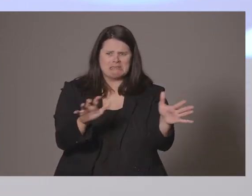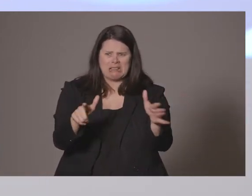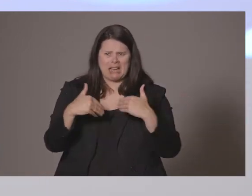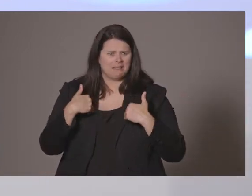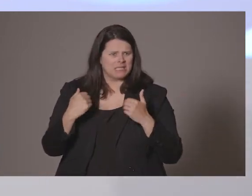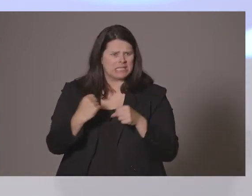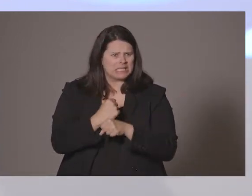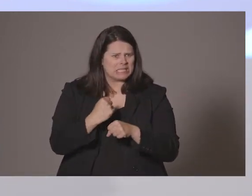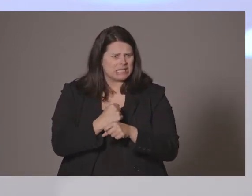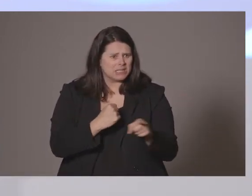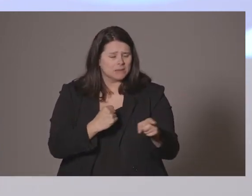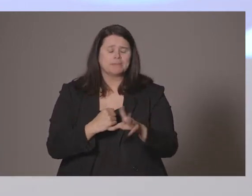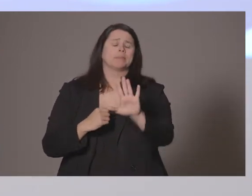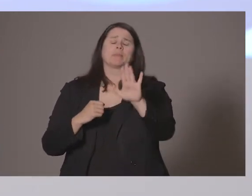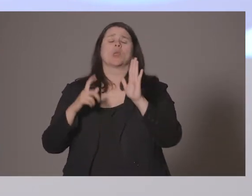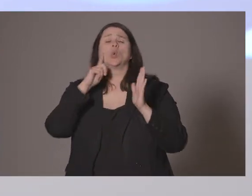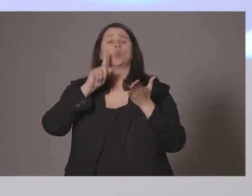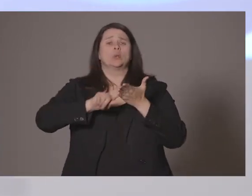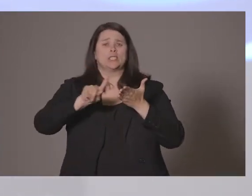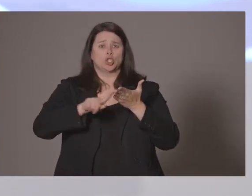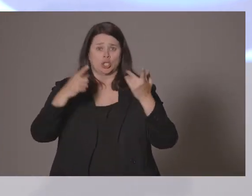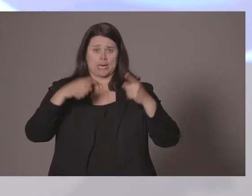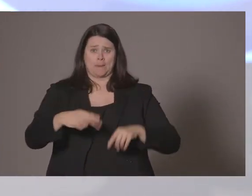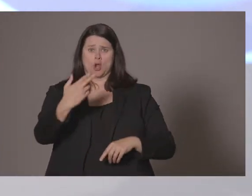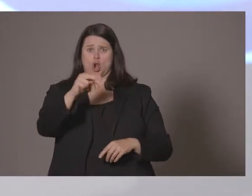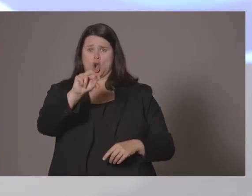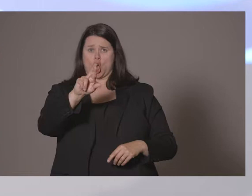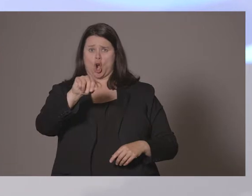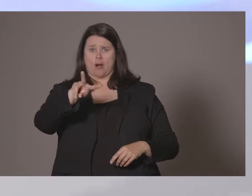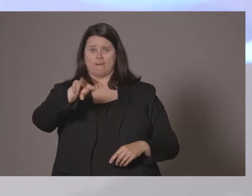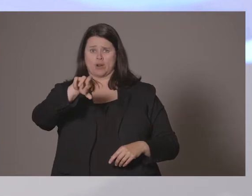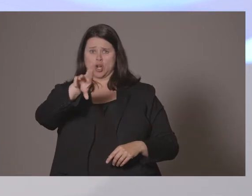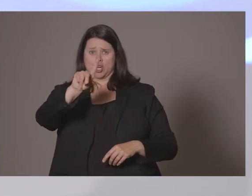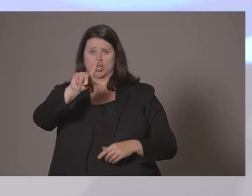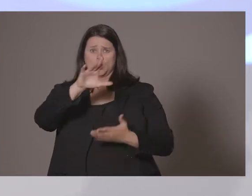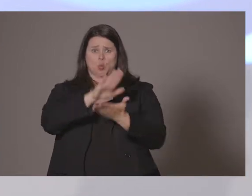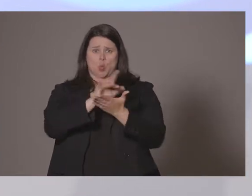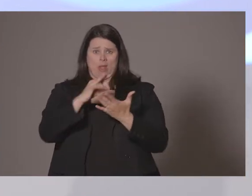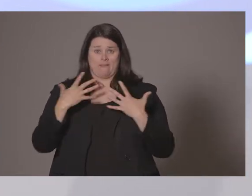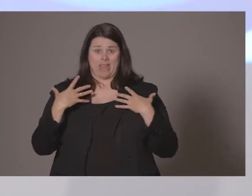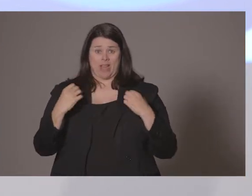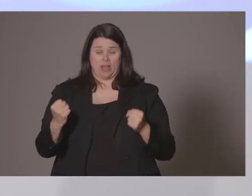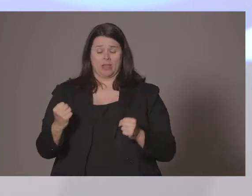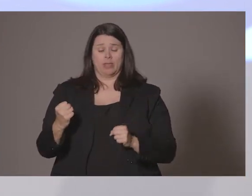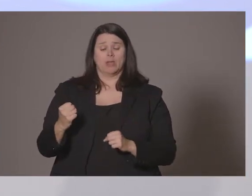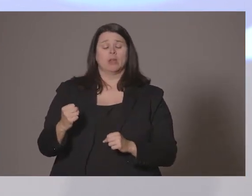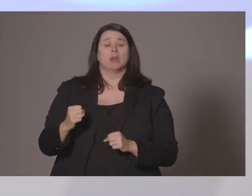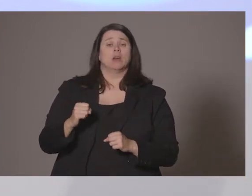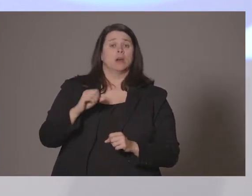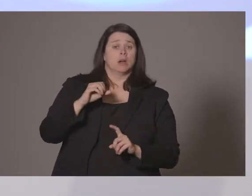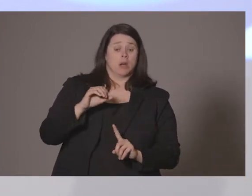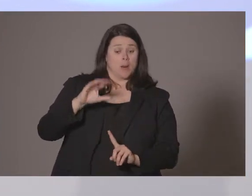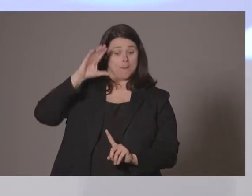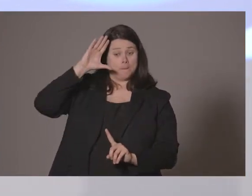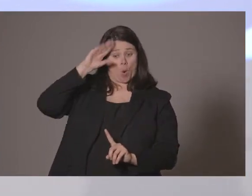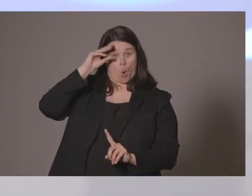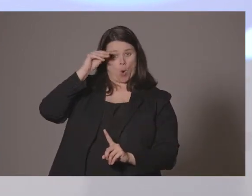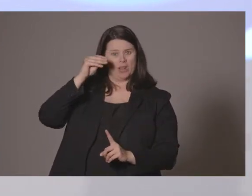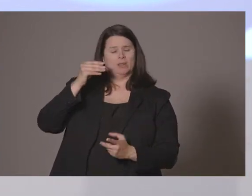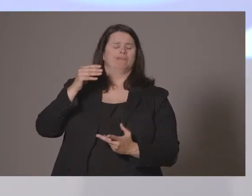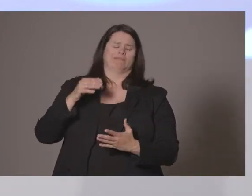So according to a study done by the Harvard School of Public Health, gender nonconforming children who are assigned male at birth